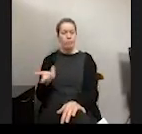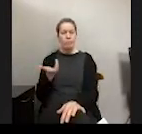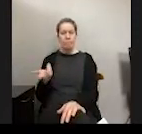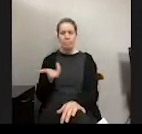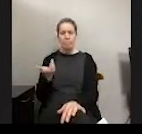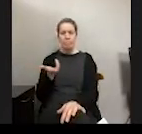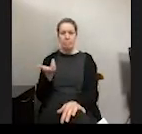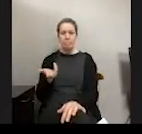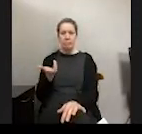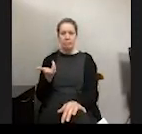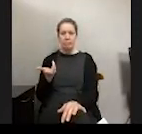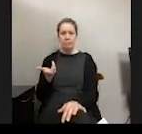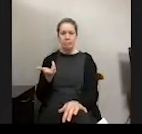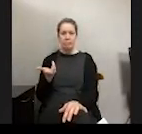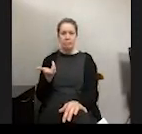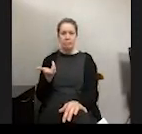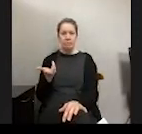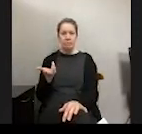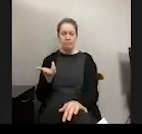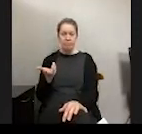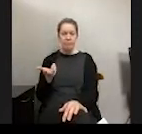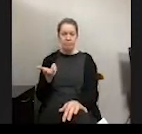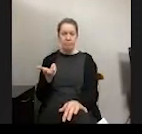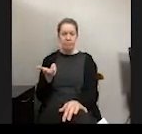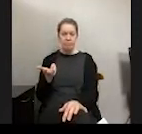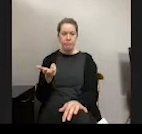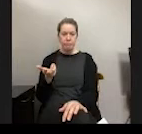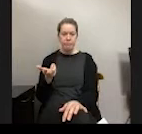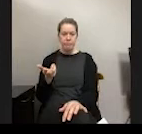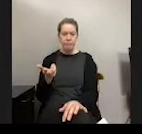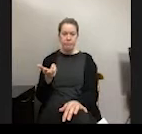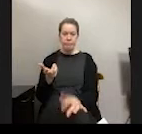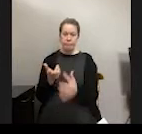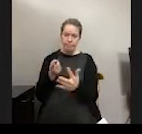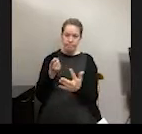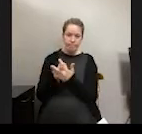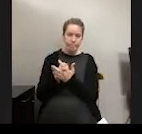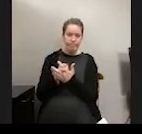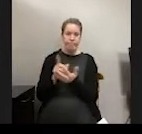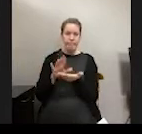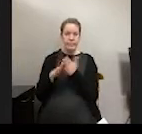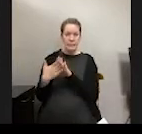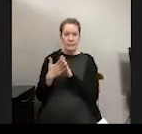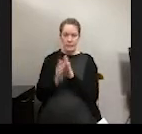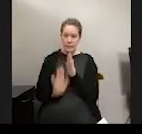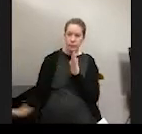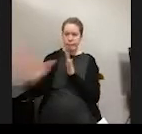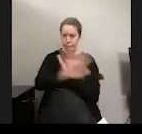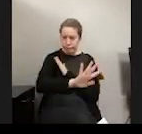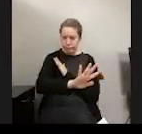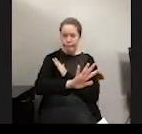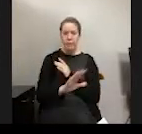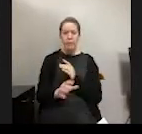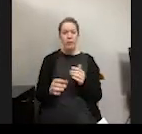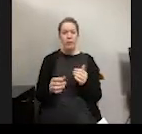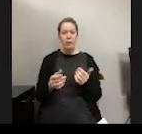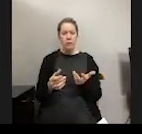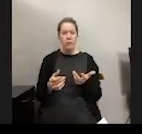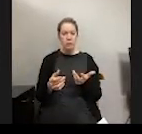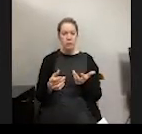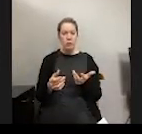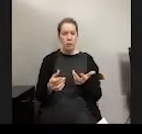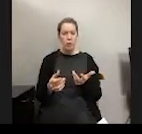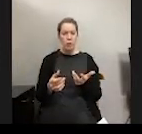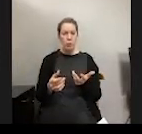getting across the city as a whole. So, you know, speaking directly for the Artworks TO team,